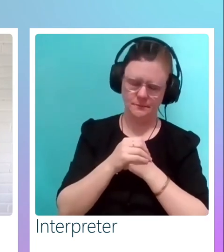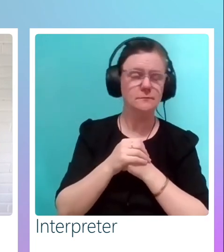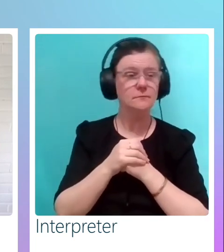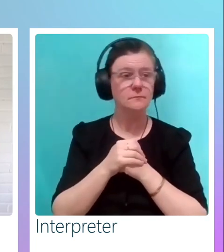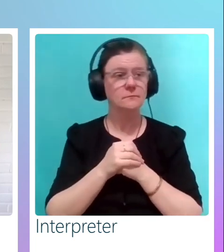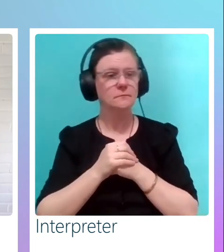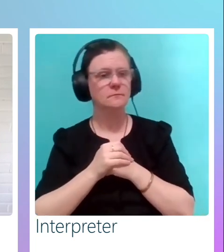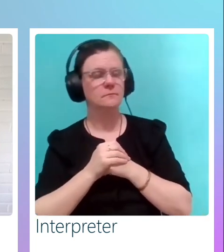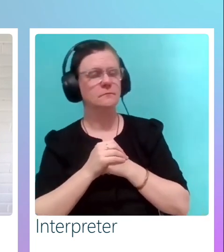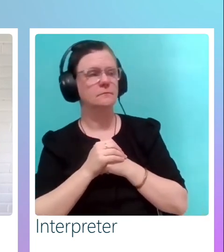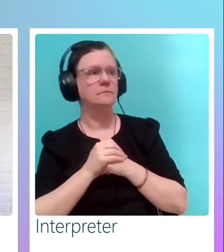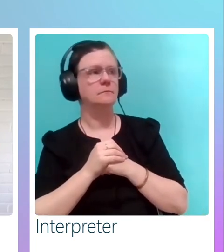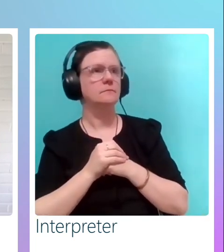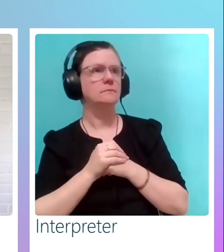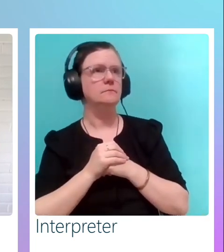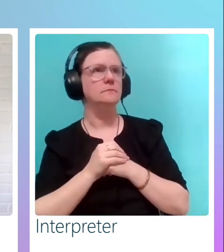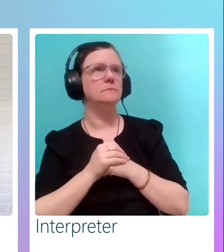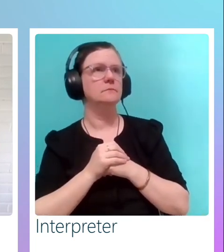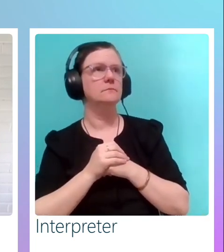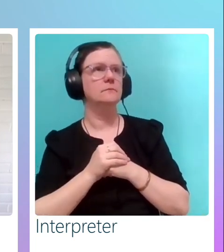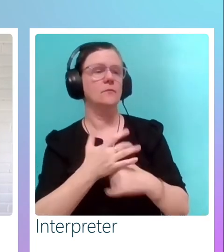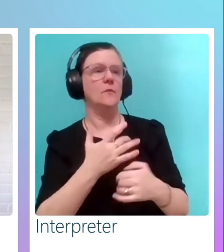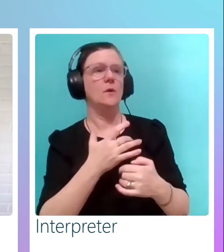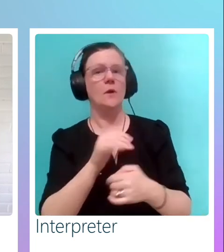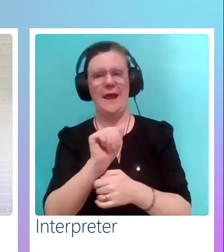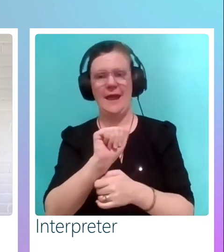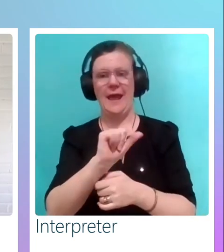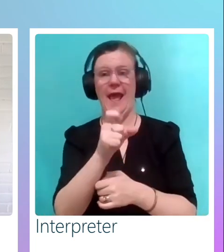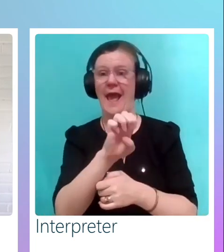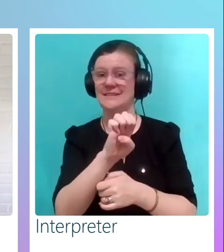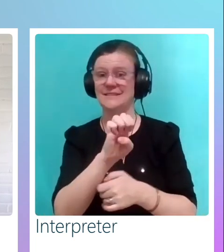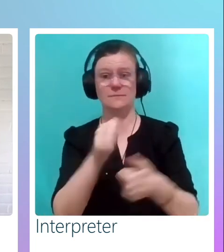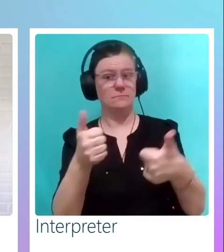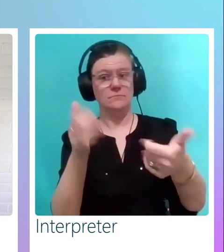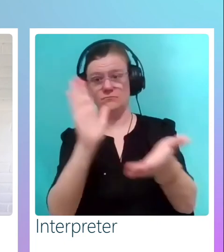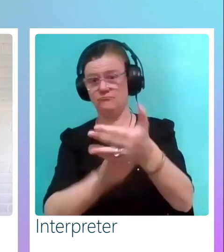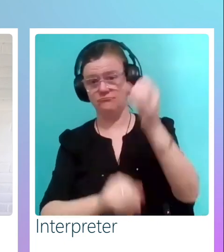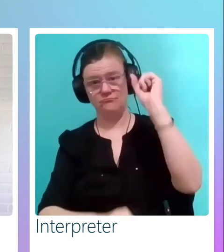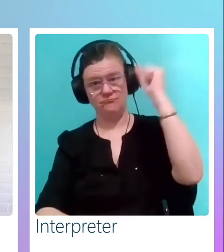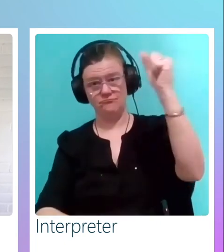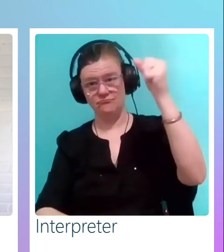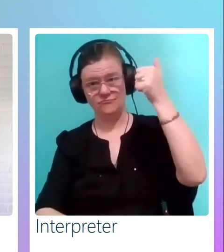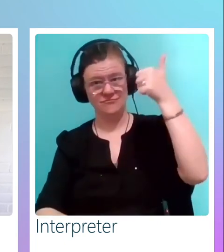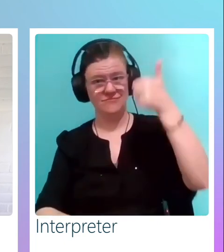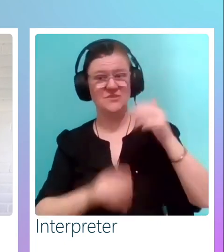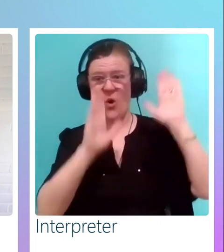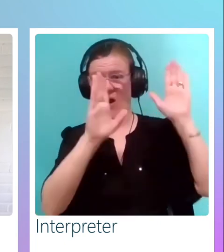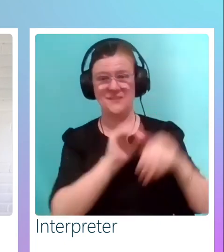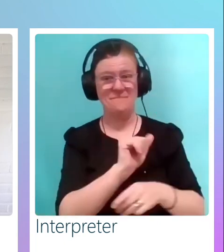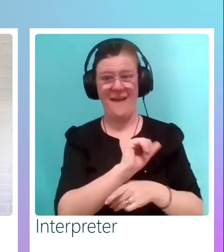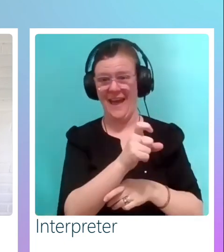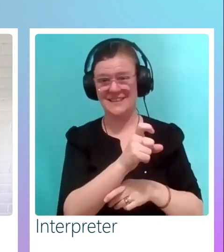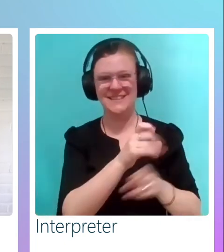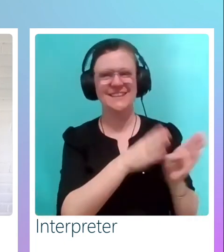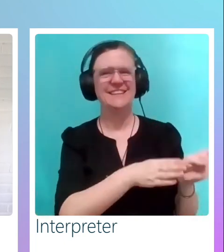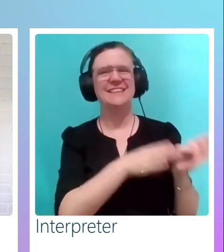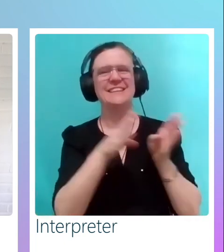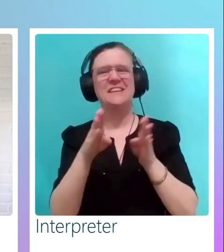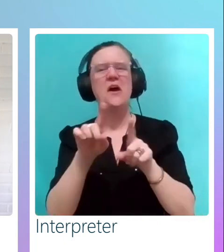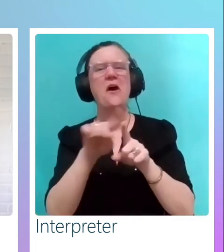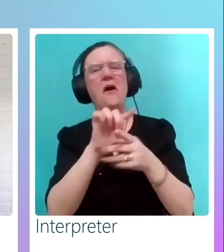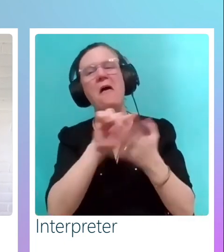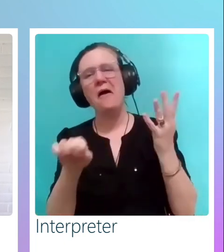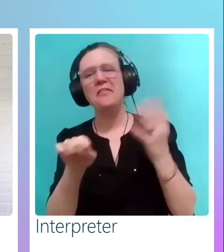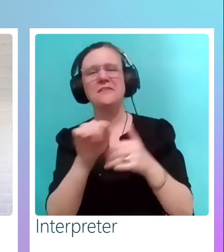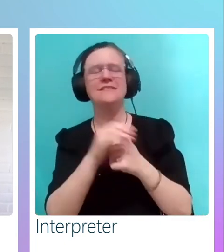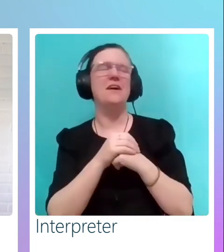Yeah, absolutely. Interesting. We use axe, which is great. That's just coincidence, really. But we've used various tools in the past.